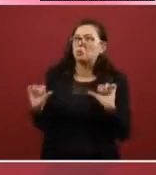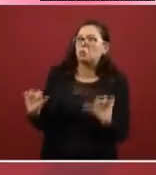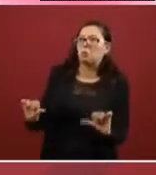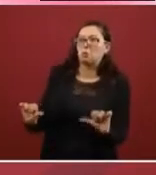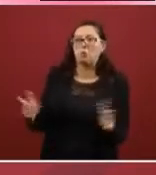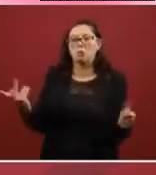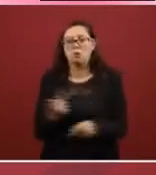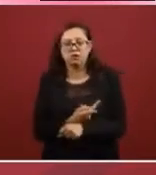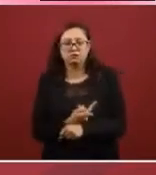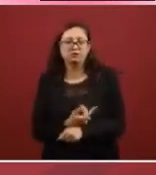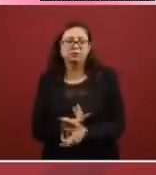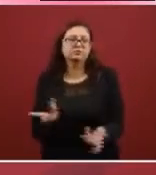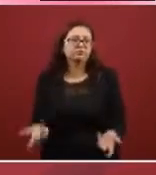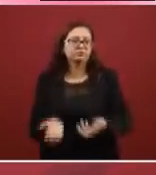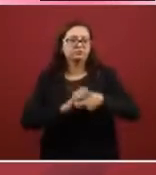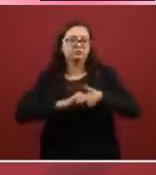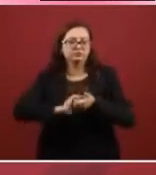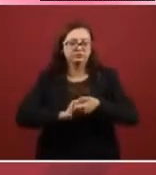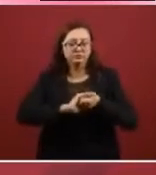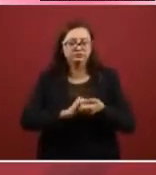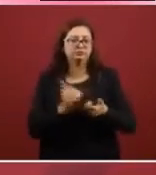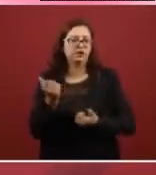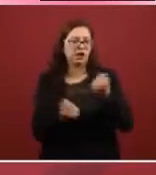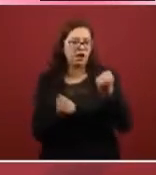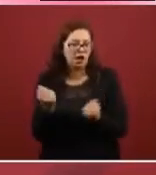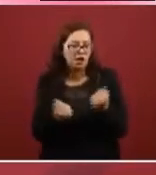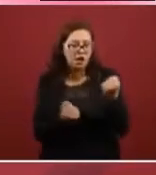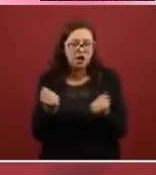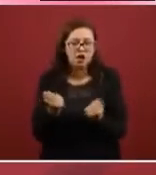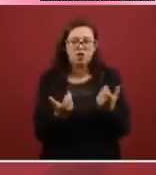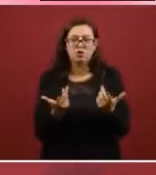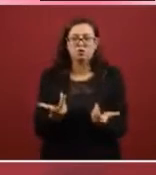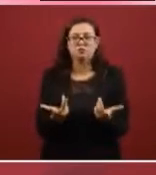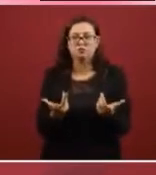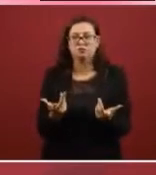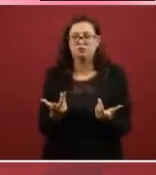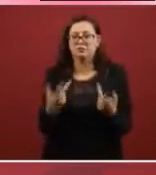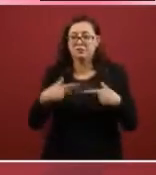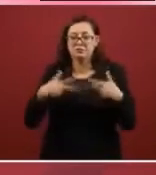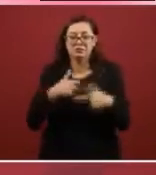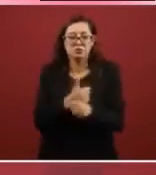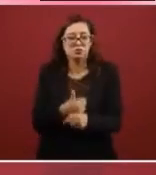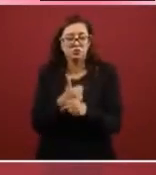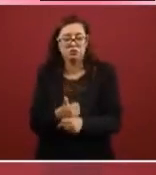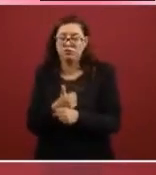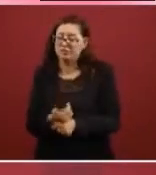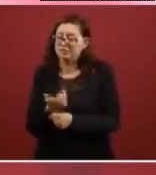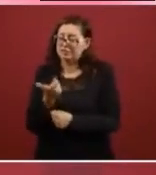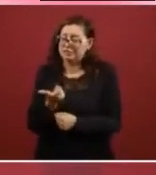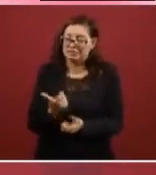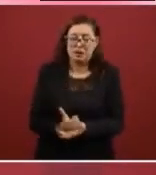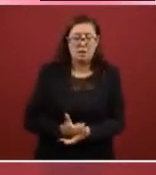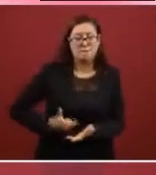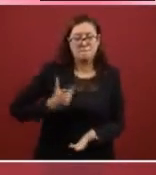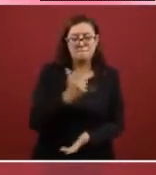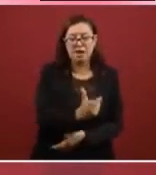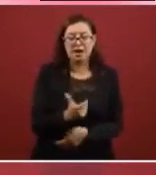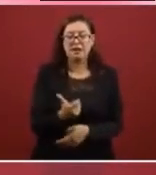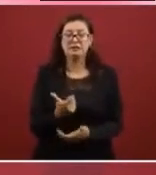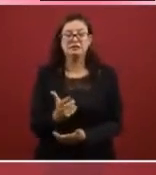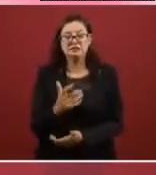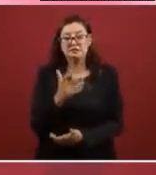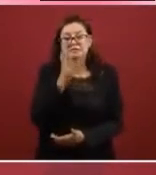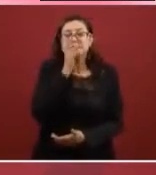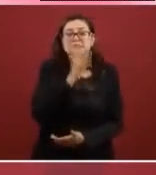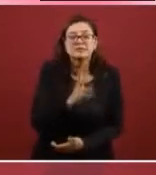impunity, because you detain the trailers and the vehicles. People suffer a lot, they've spent a lot of money, they might even